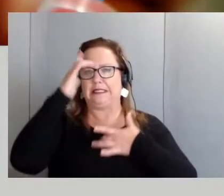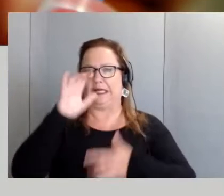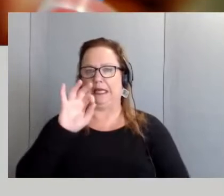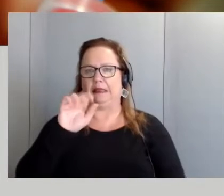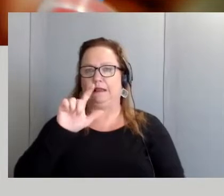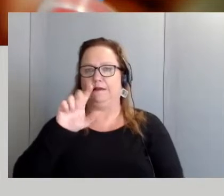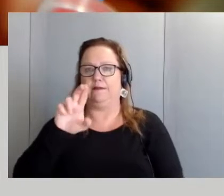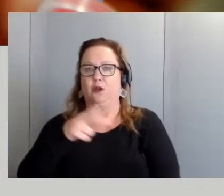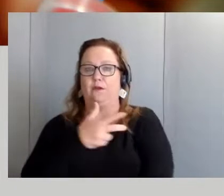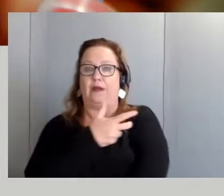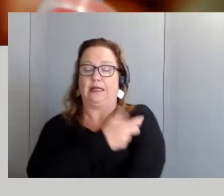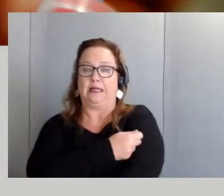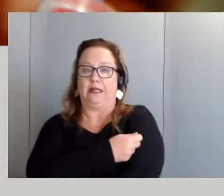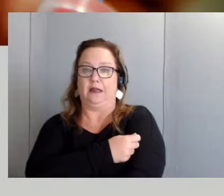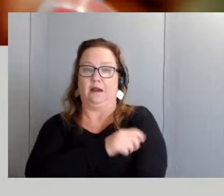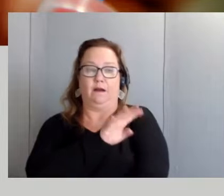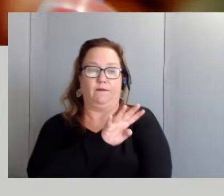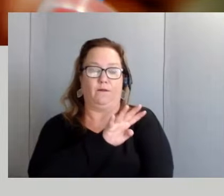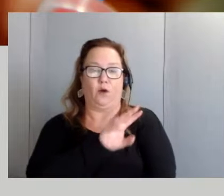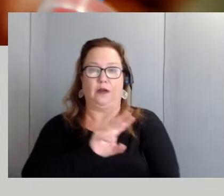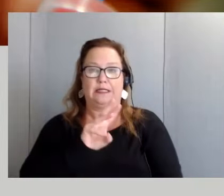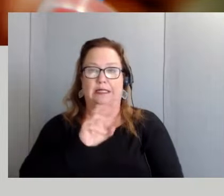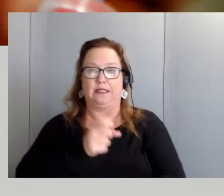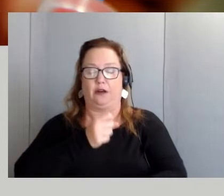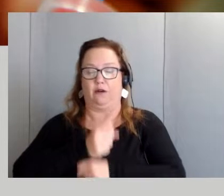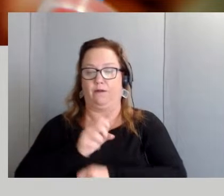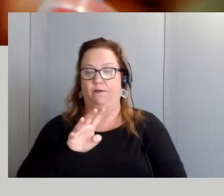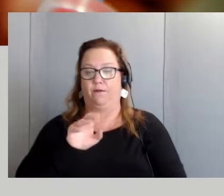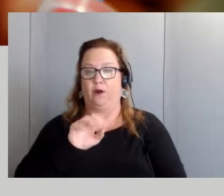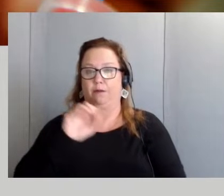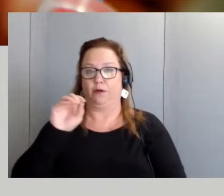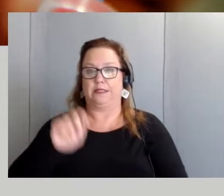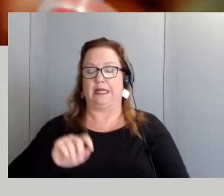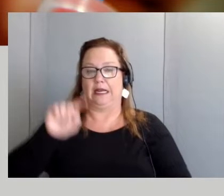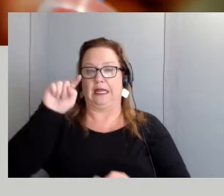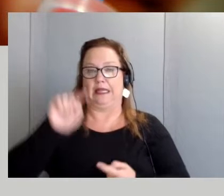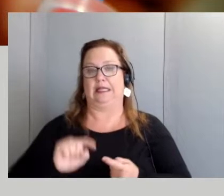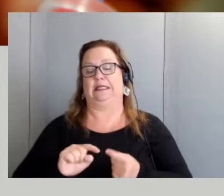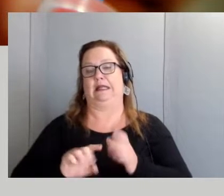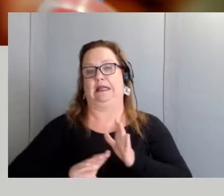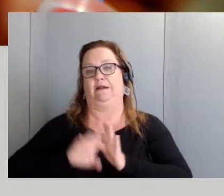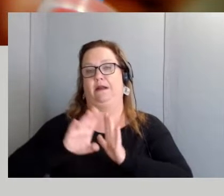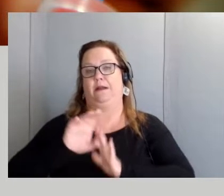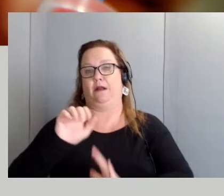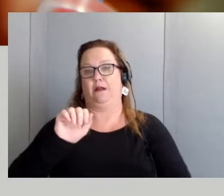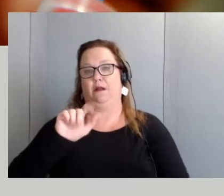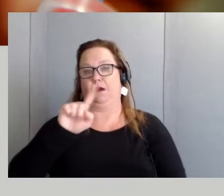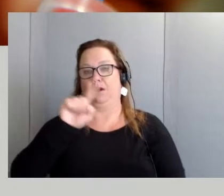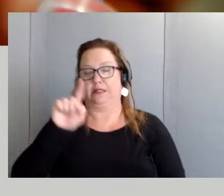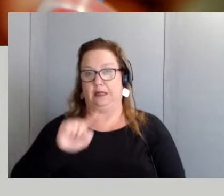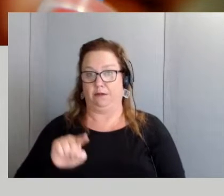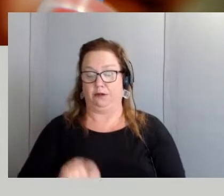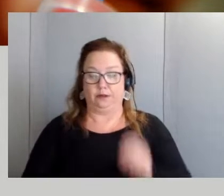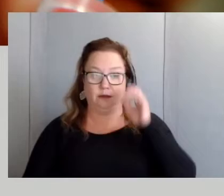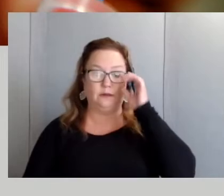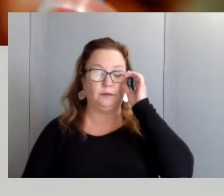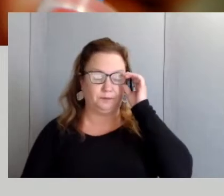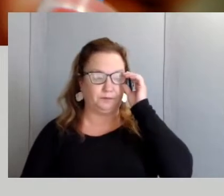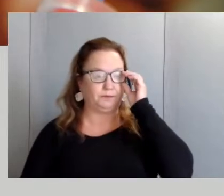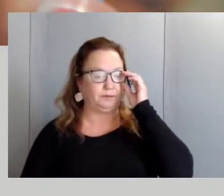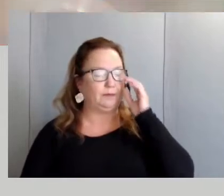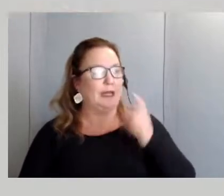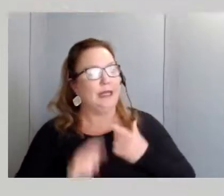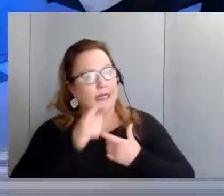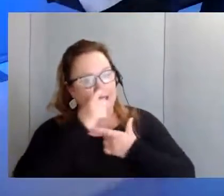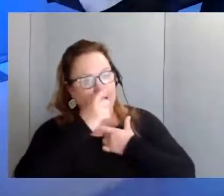vaccine over 4 to 6 years were 40% less likely to develop Alzheimer's. Thoughts on that study? Yeah, it's an interesting